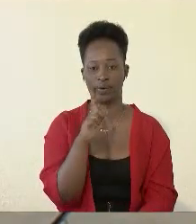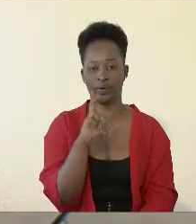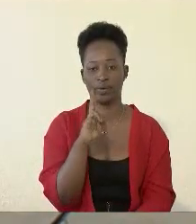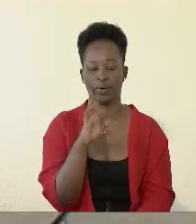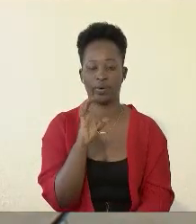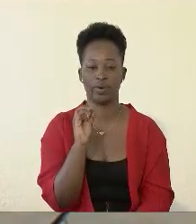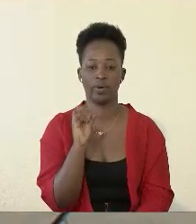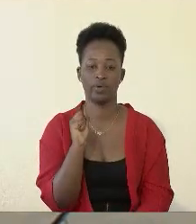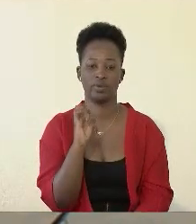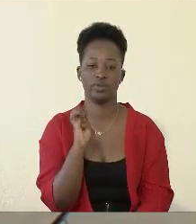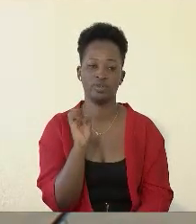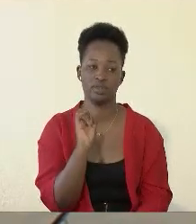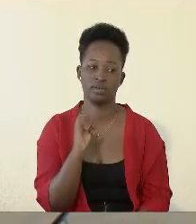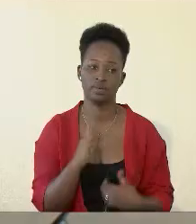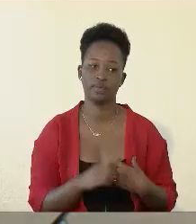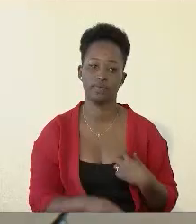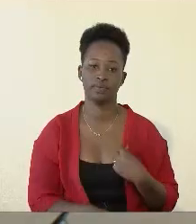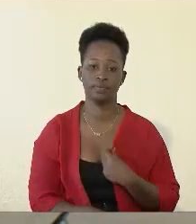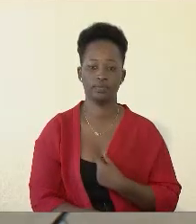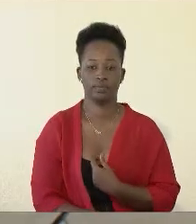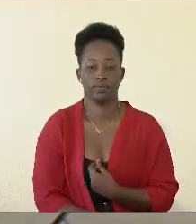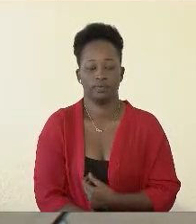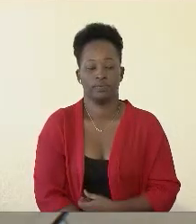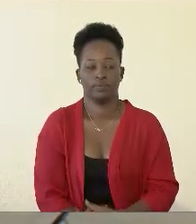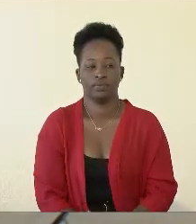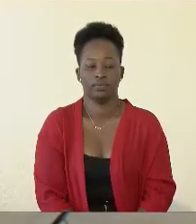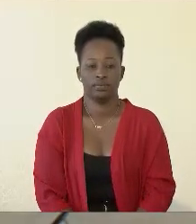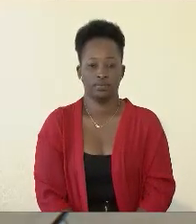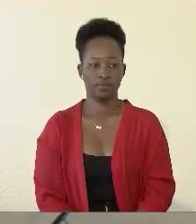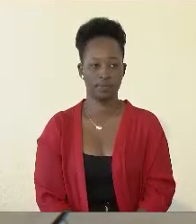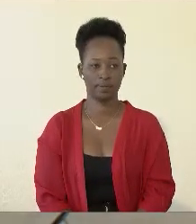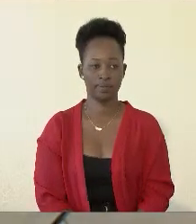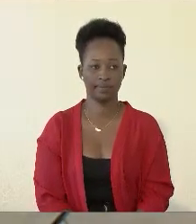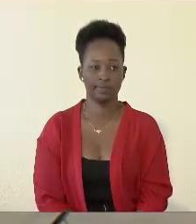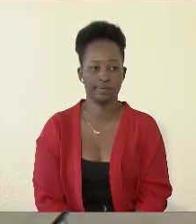what you call hormones. It produces